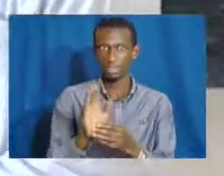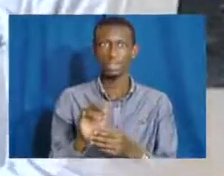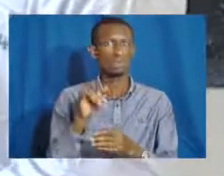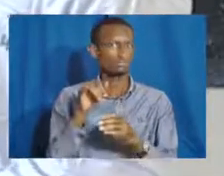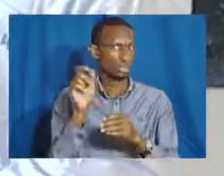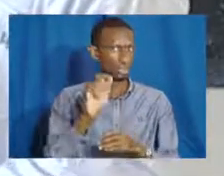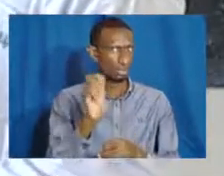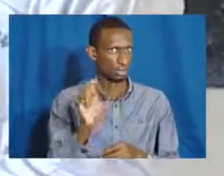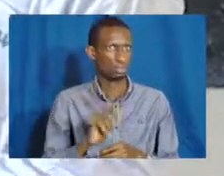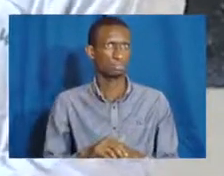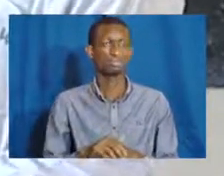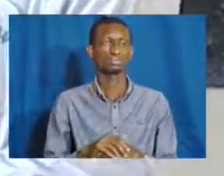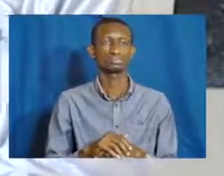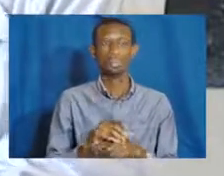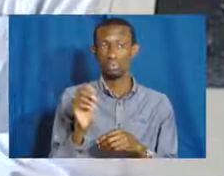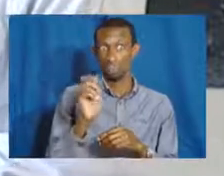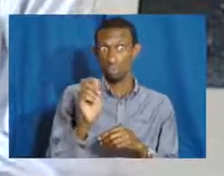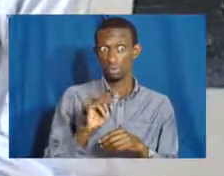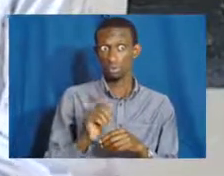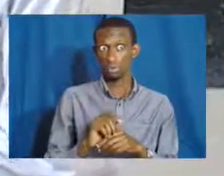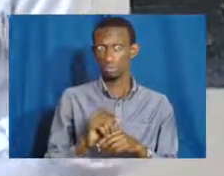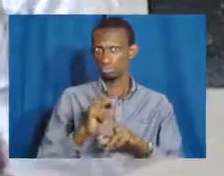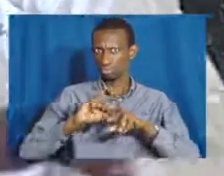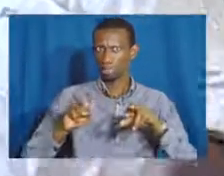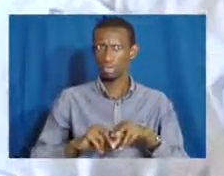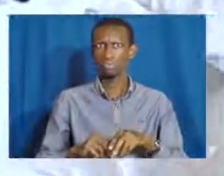and solve this equation in the set of all your numbers.